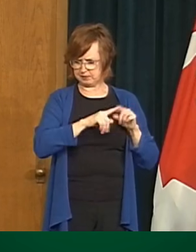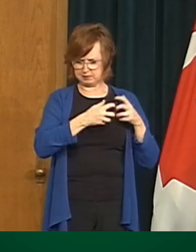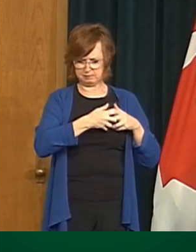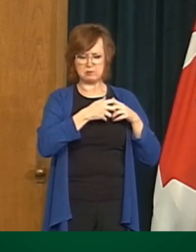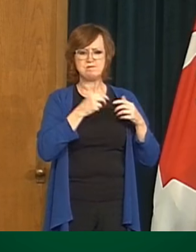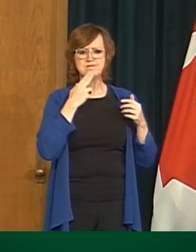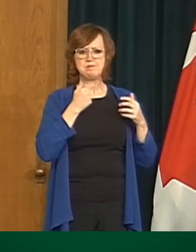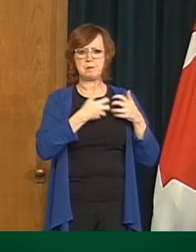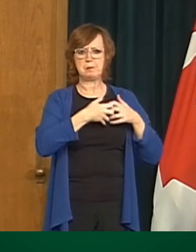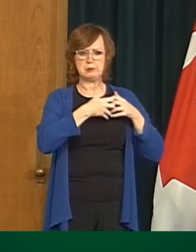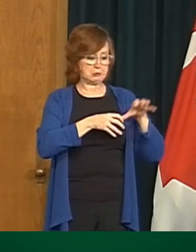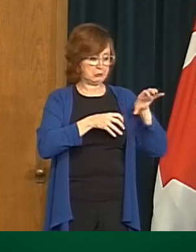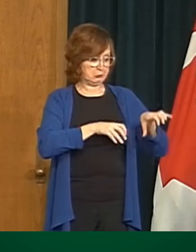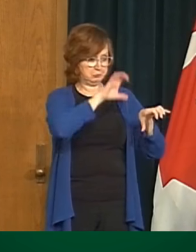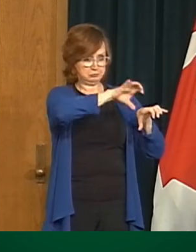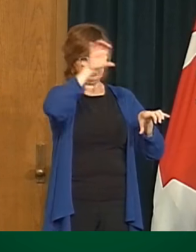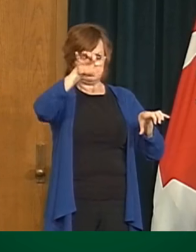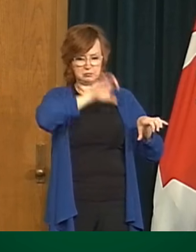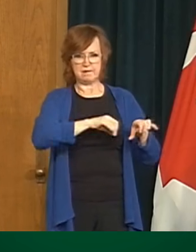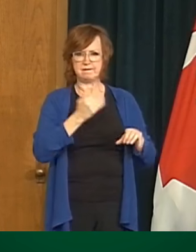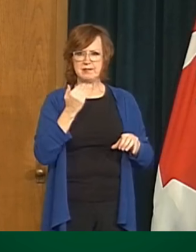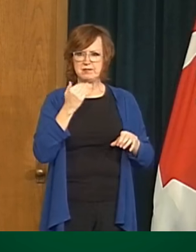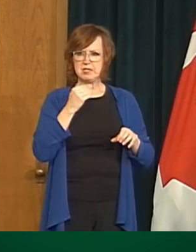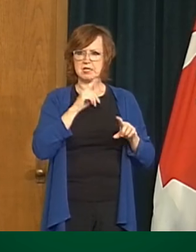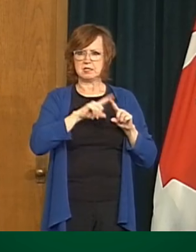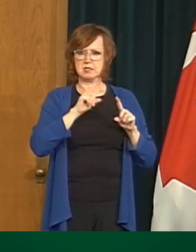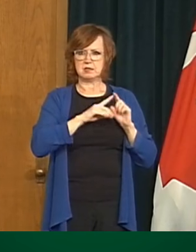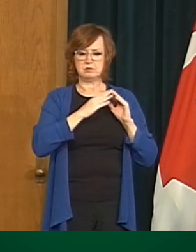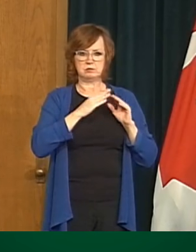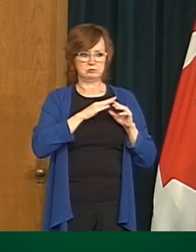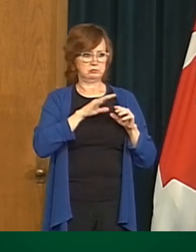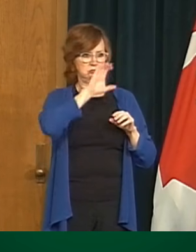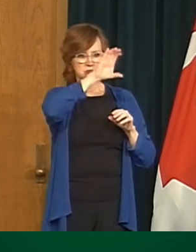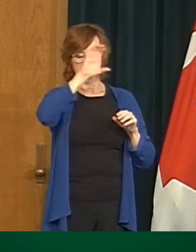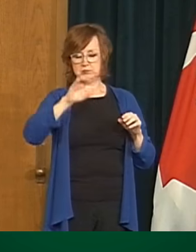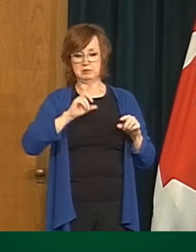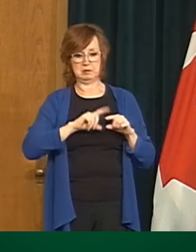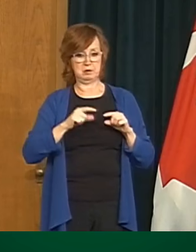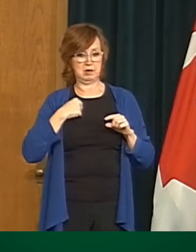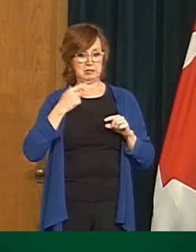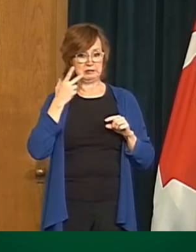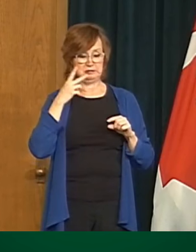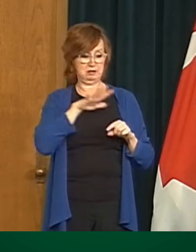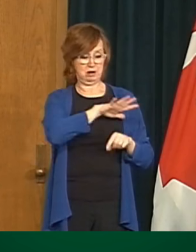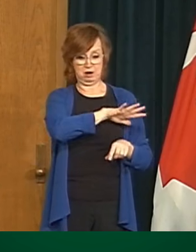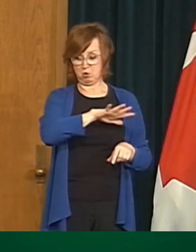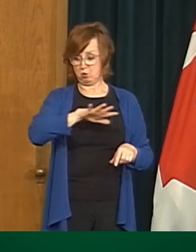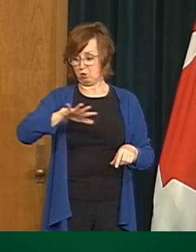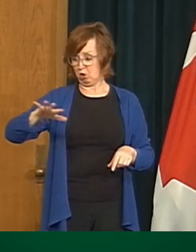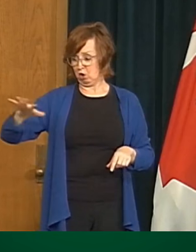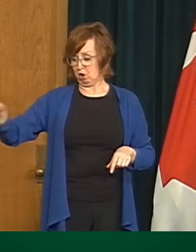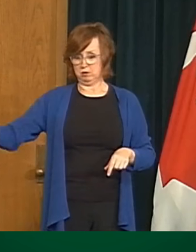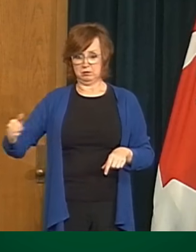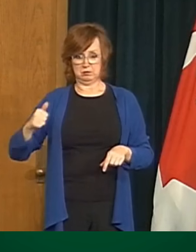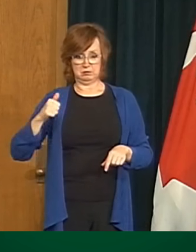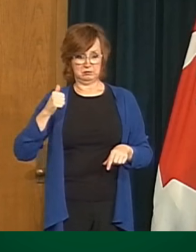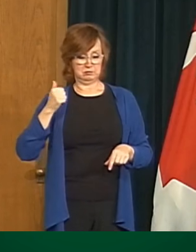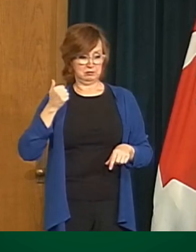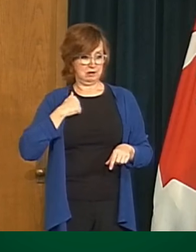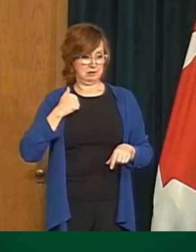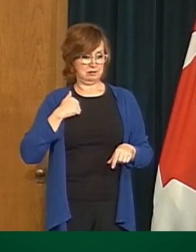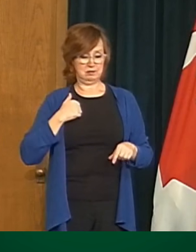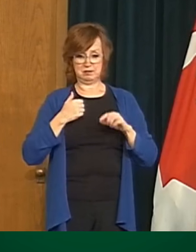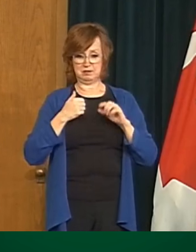hard-pressed to find jurisdictions in the country that had more geographically dispersed testing capacity that we will have to be able to